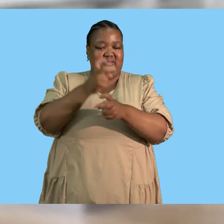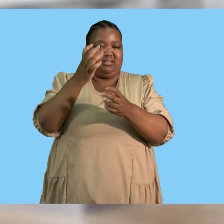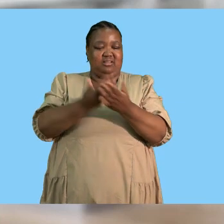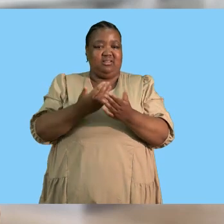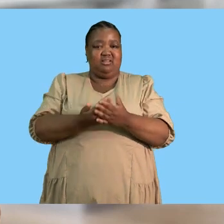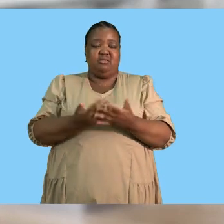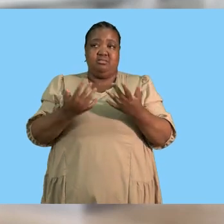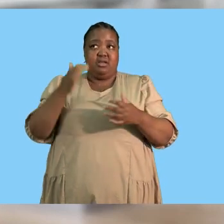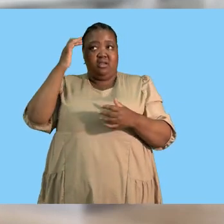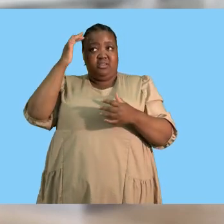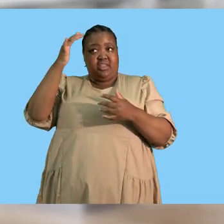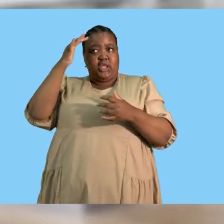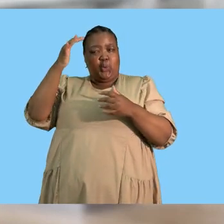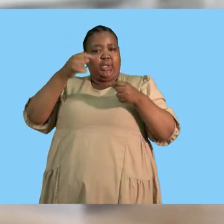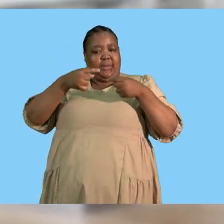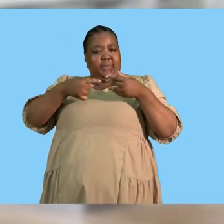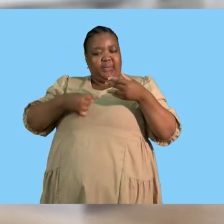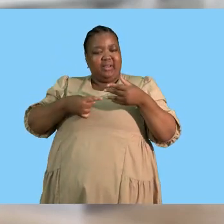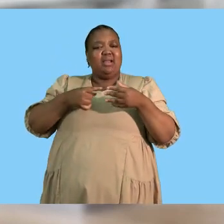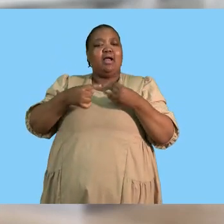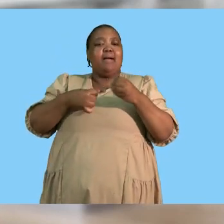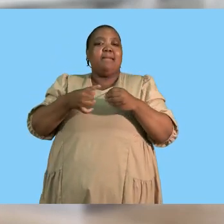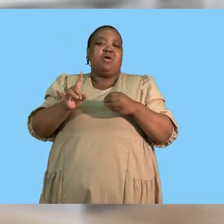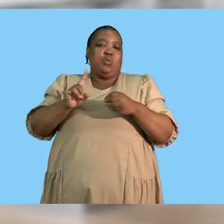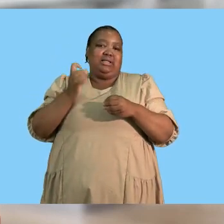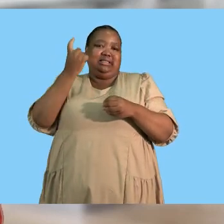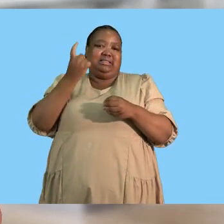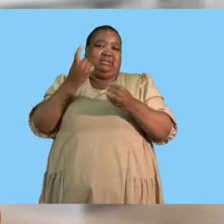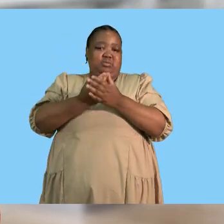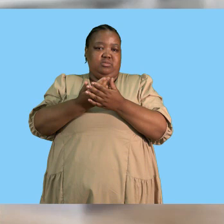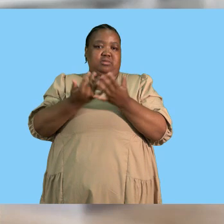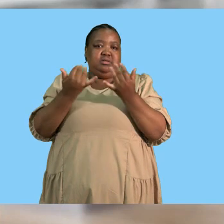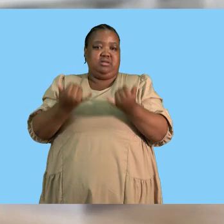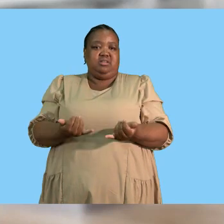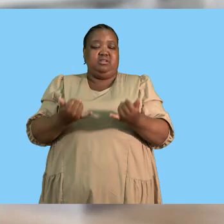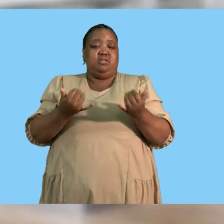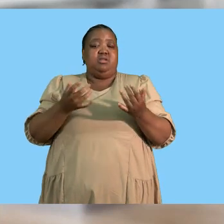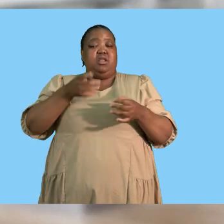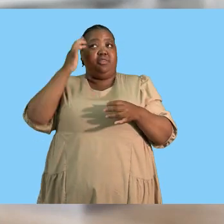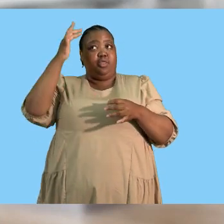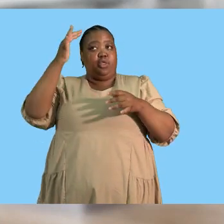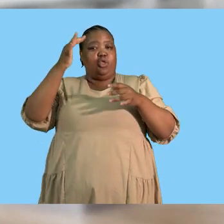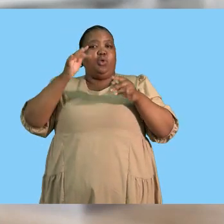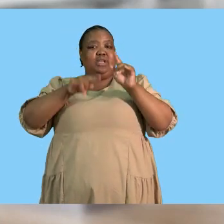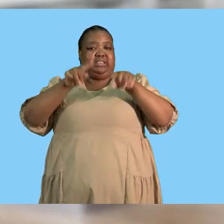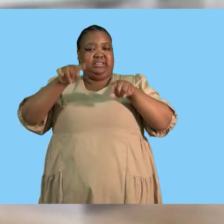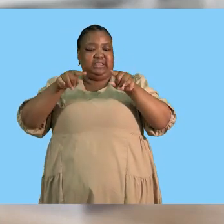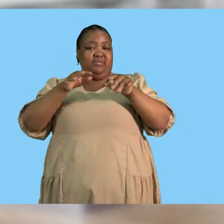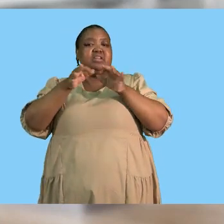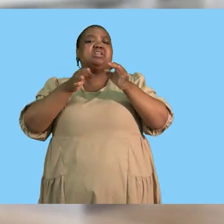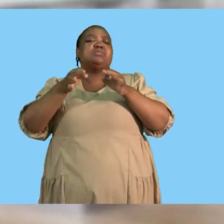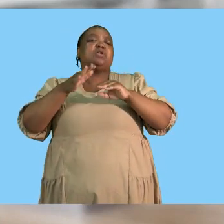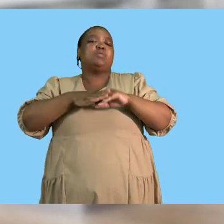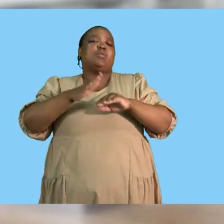is to understand what each theory is about. Now, we will elaborate this further when we look at the different